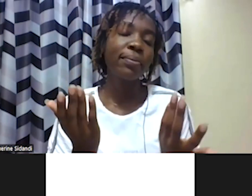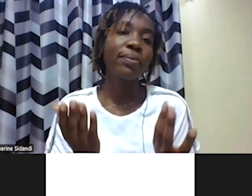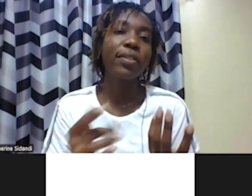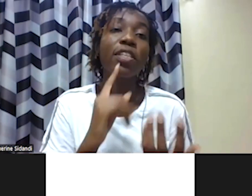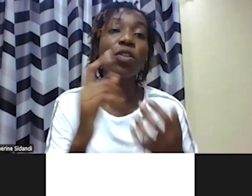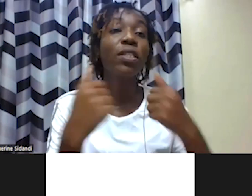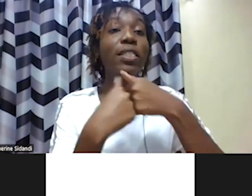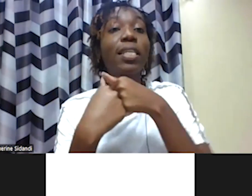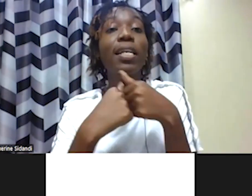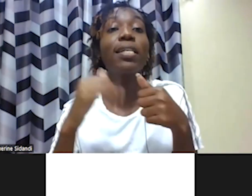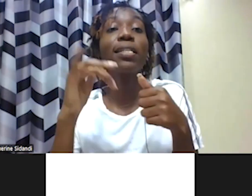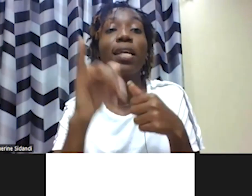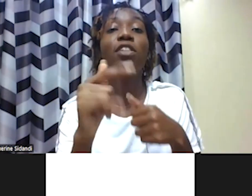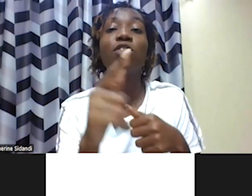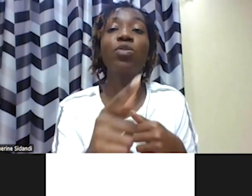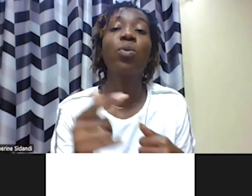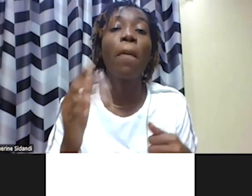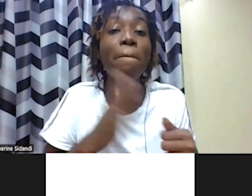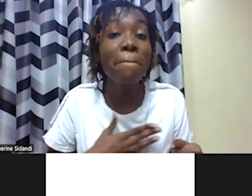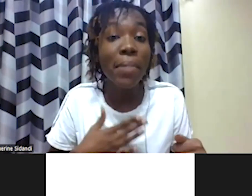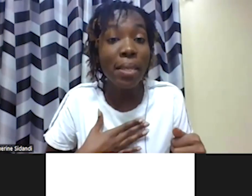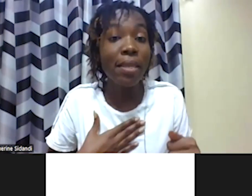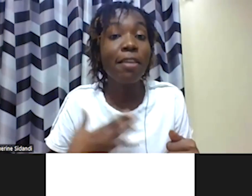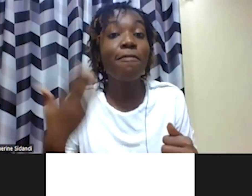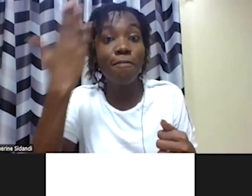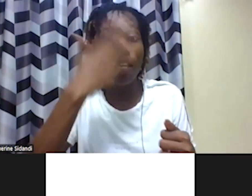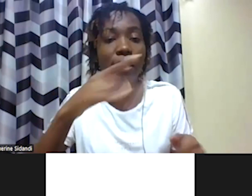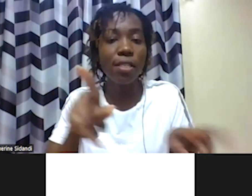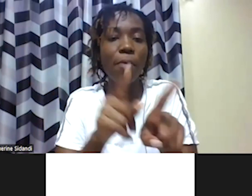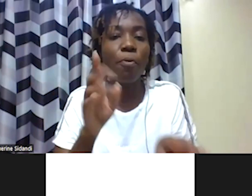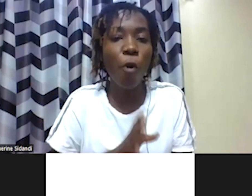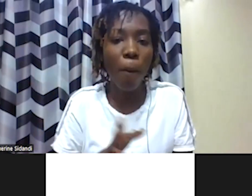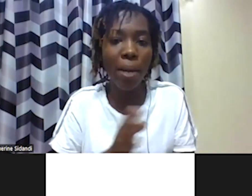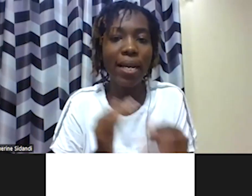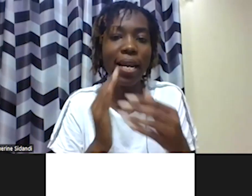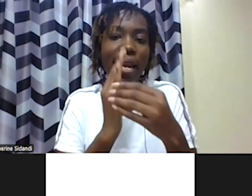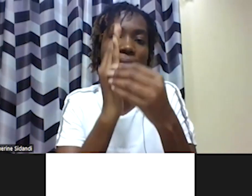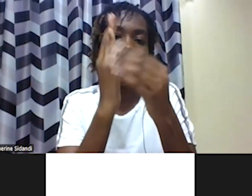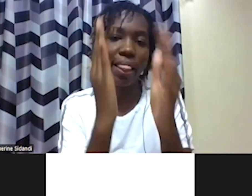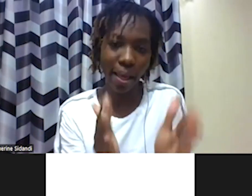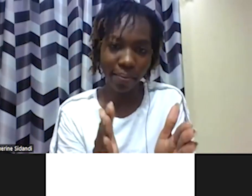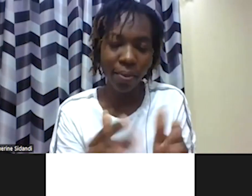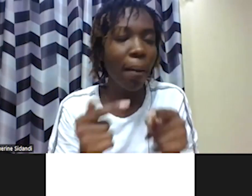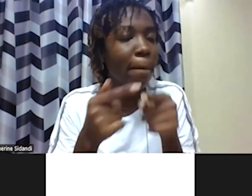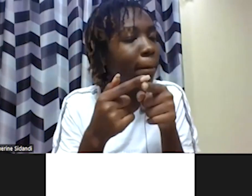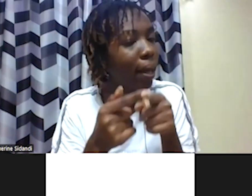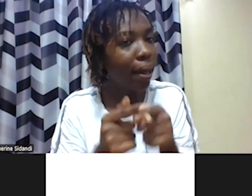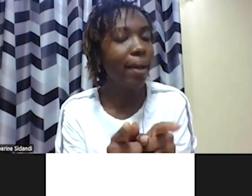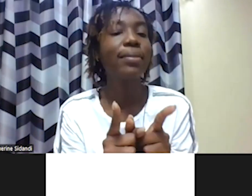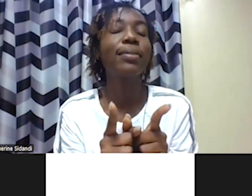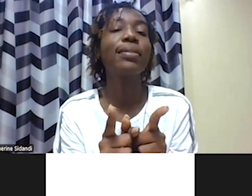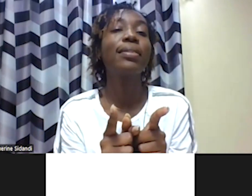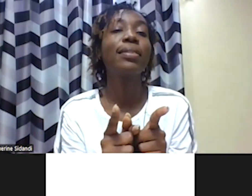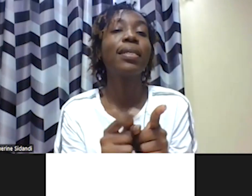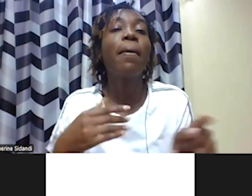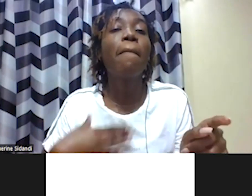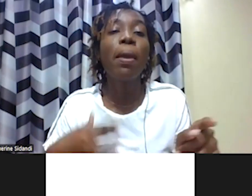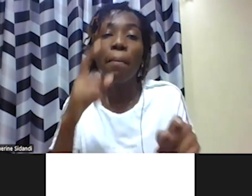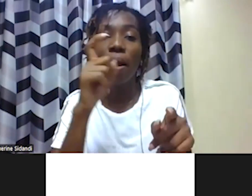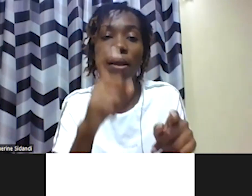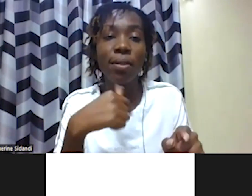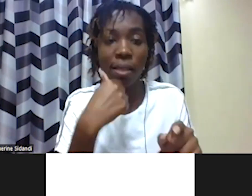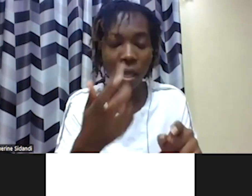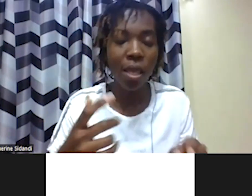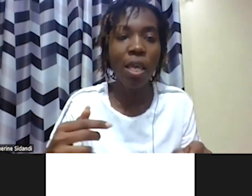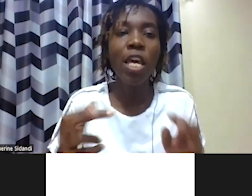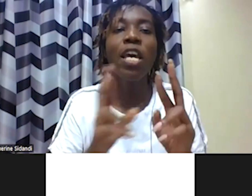that I faced as a woman leader. But I must say that the results,